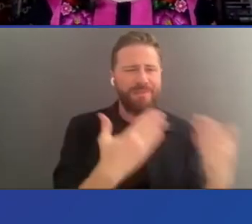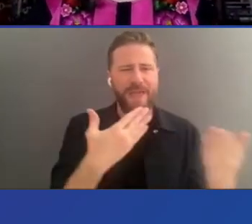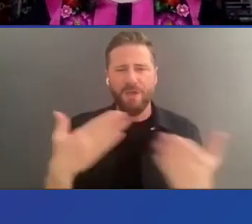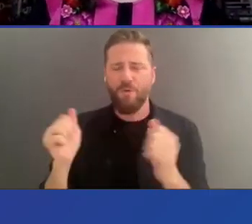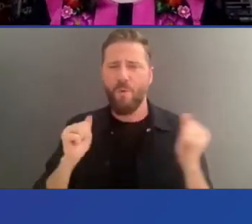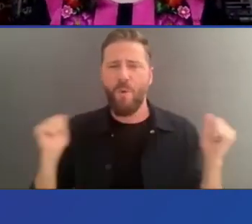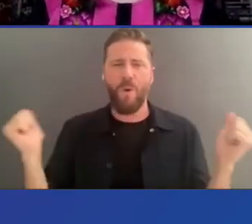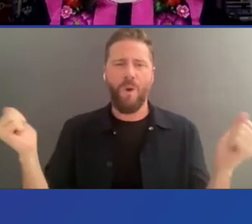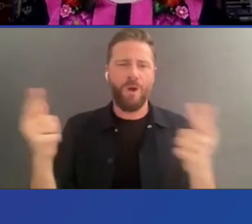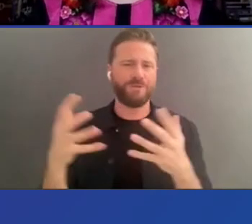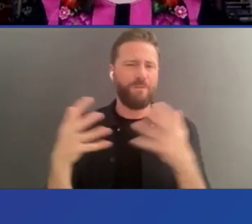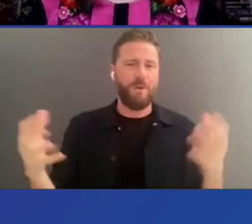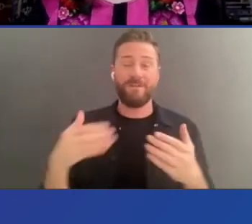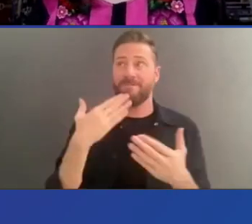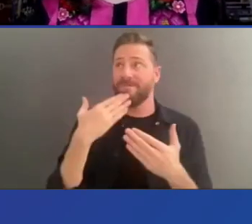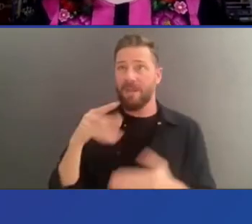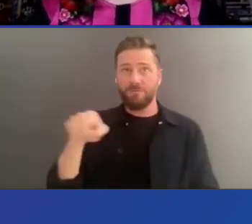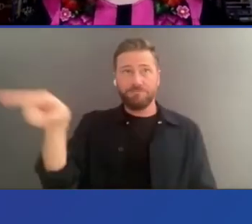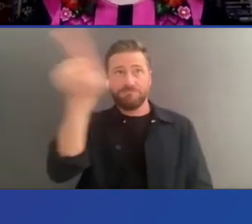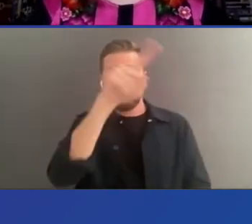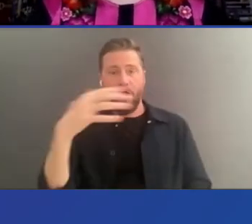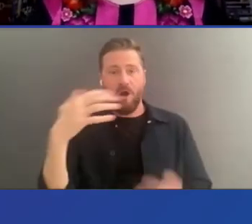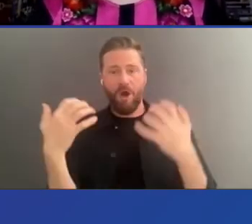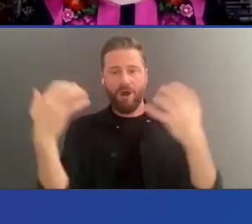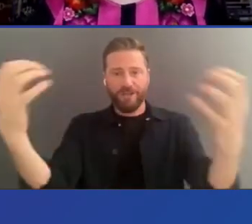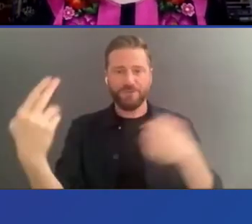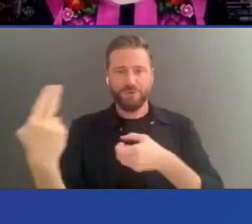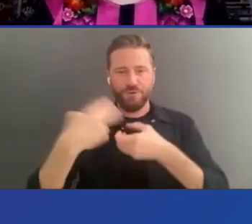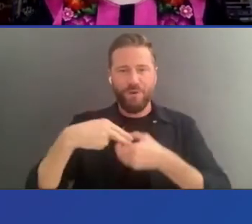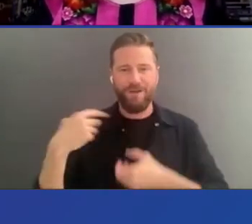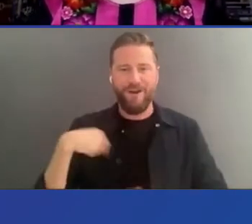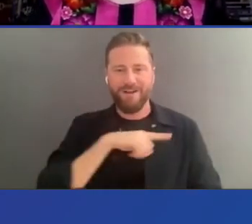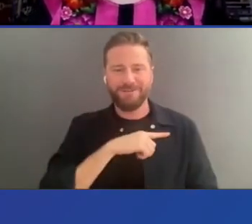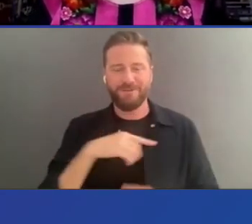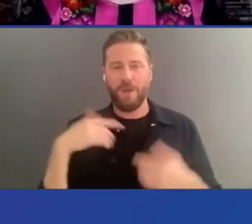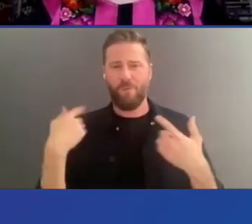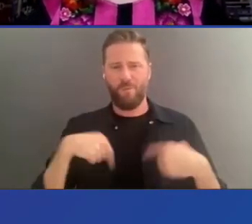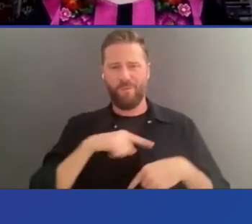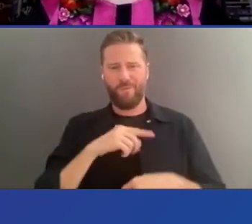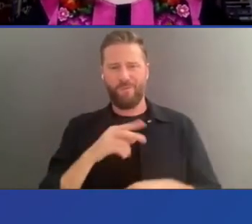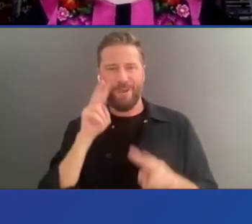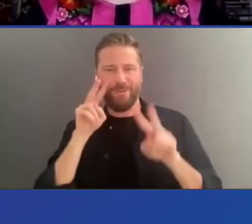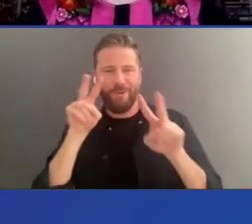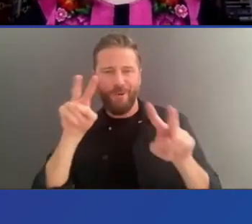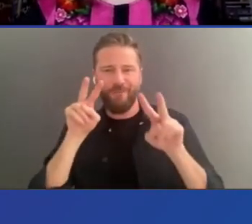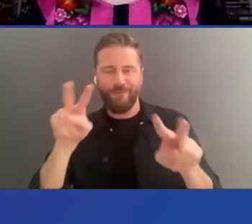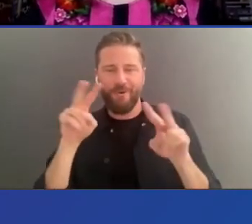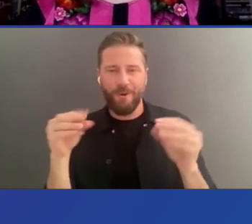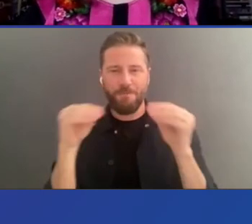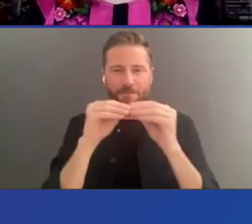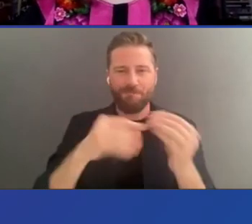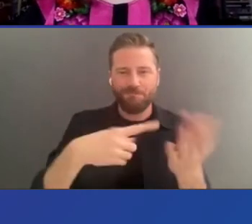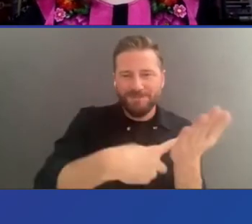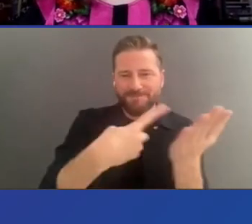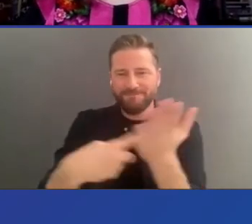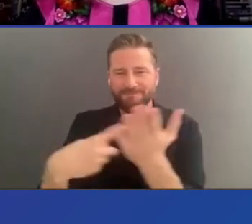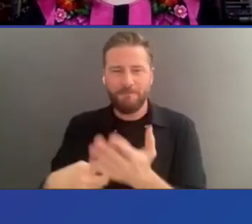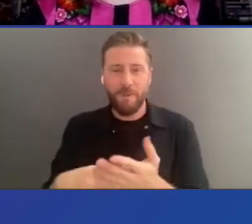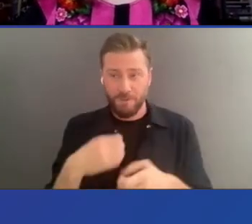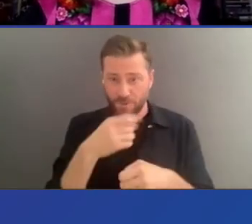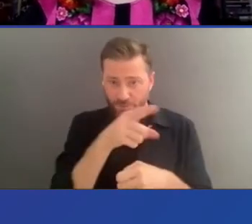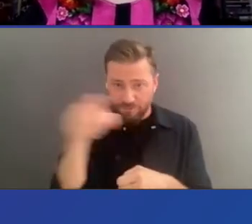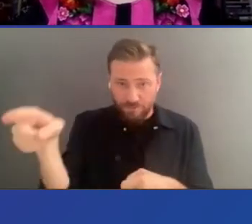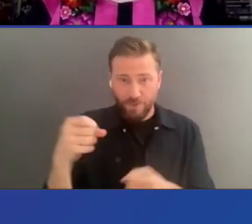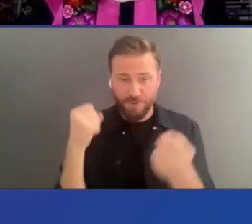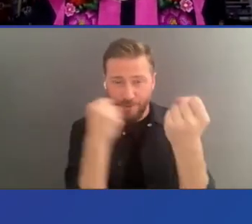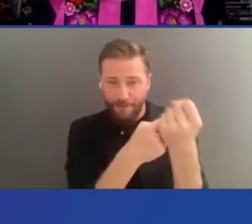audience for joining us. And yeah, we look forward to more conversations, and make sure that you support the